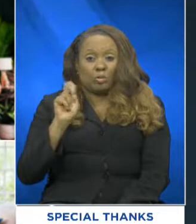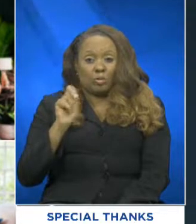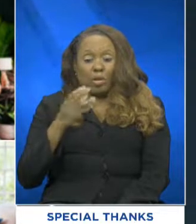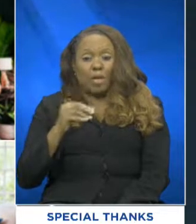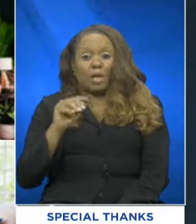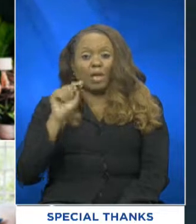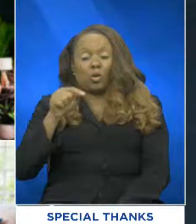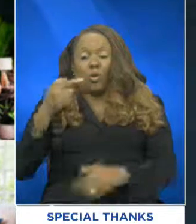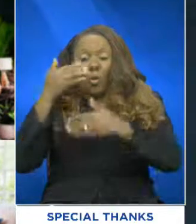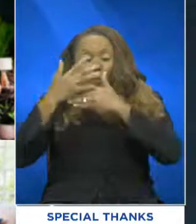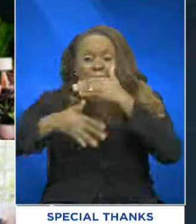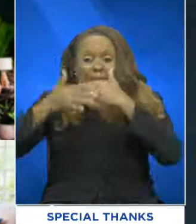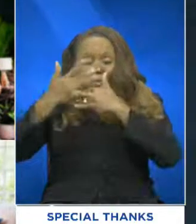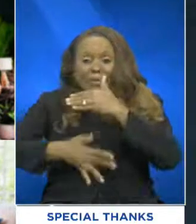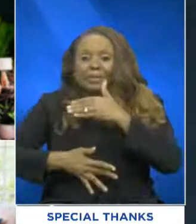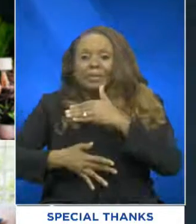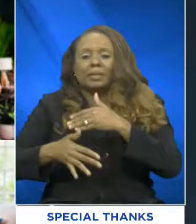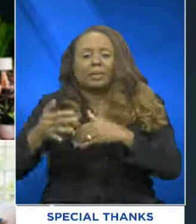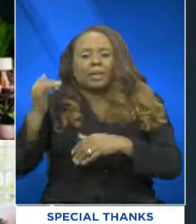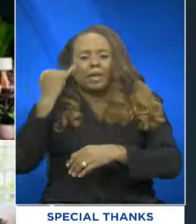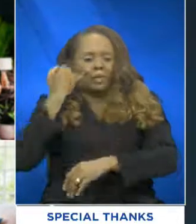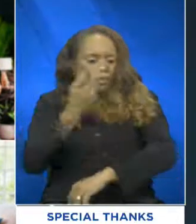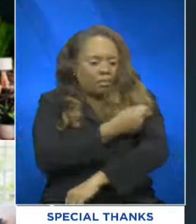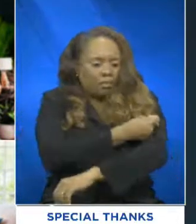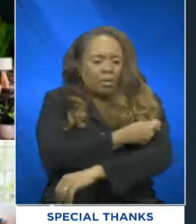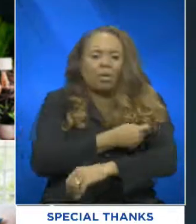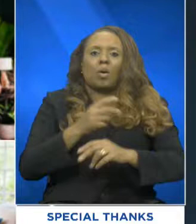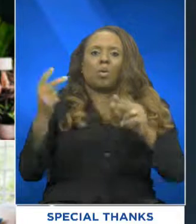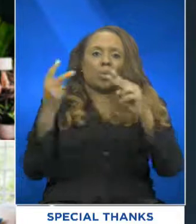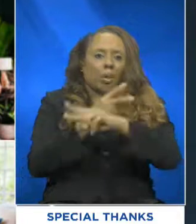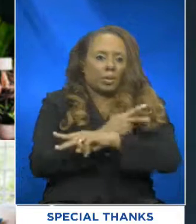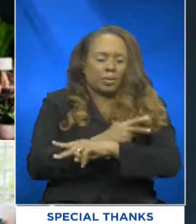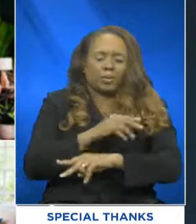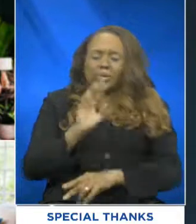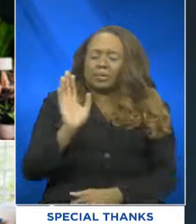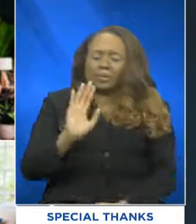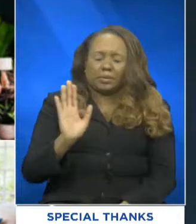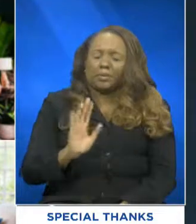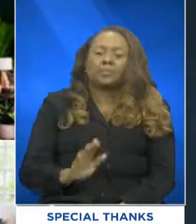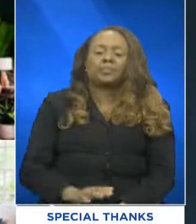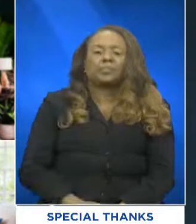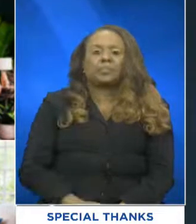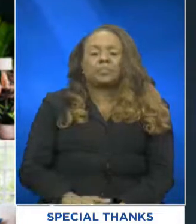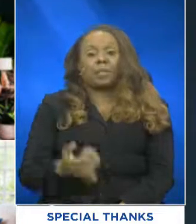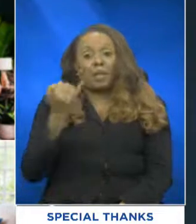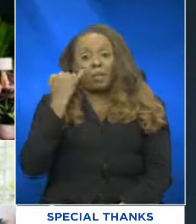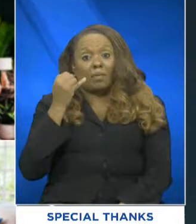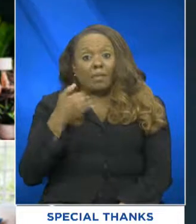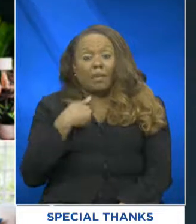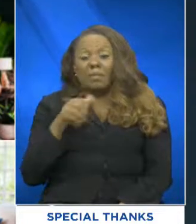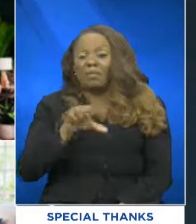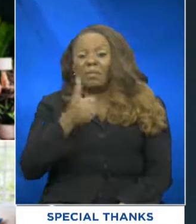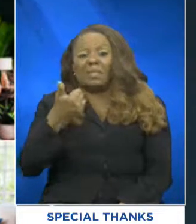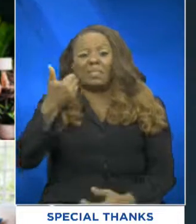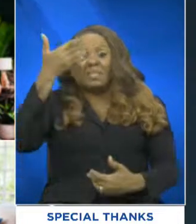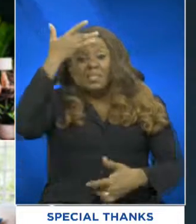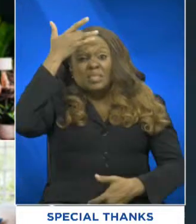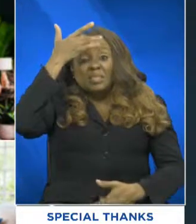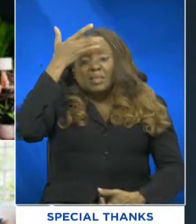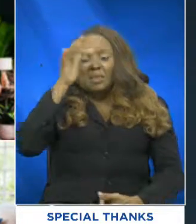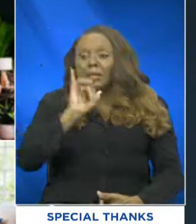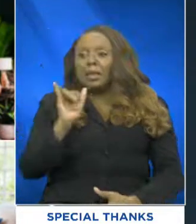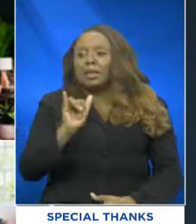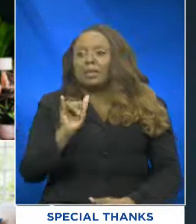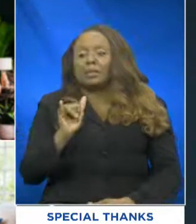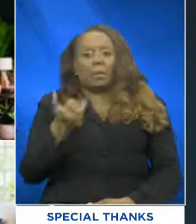because you can worsen the bleed or worsen the stroke. If the patient has other things on board, other comorbidities, like maybe